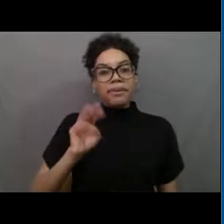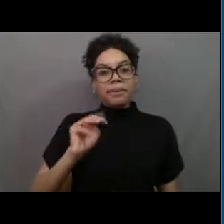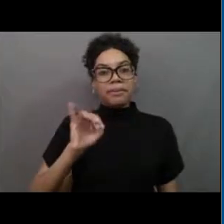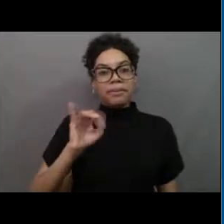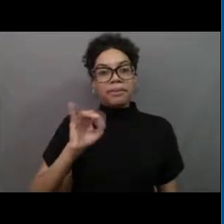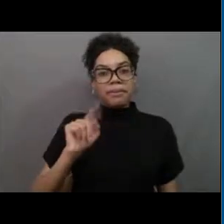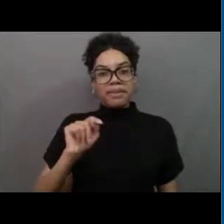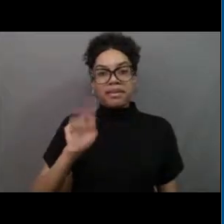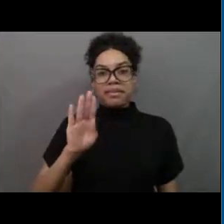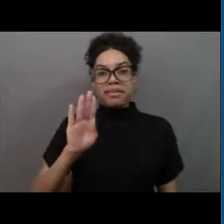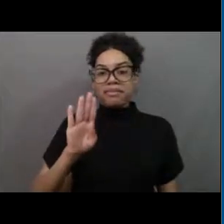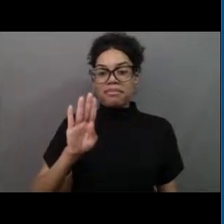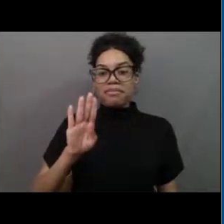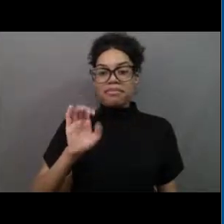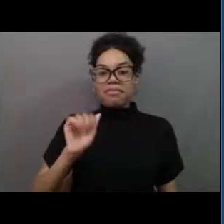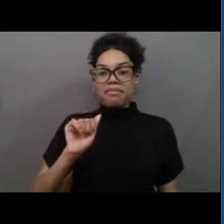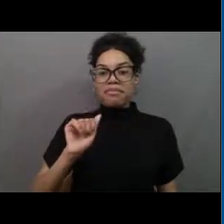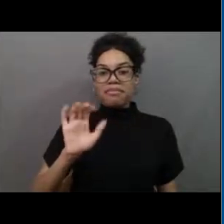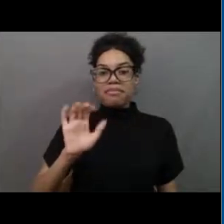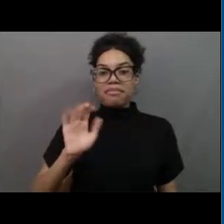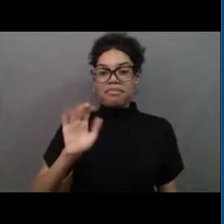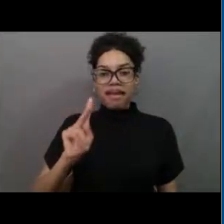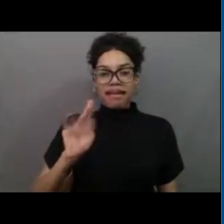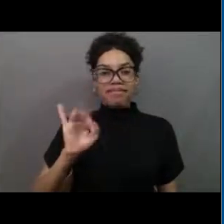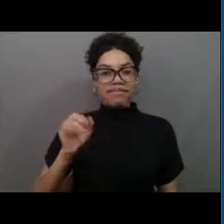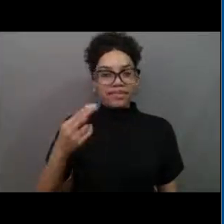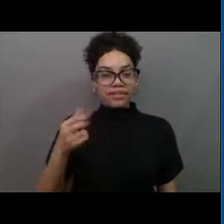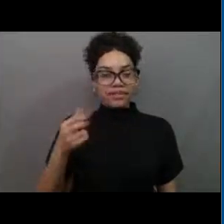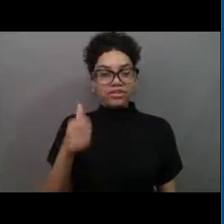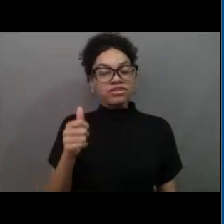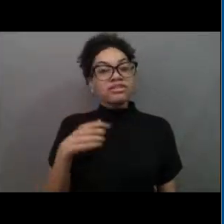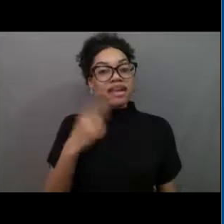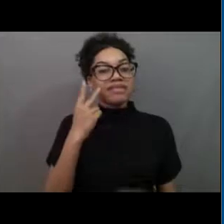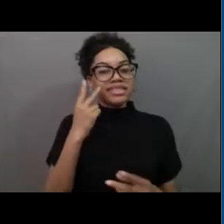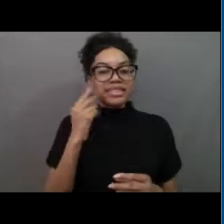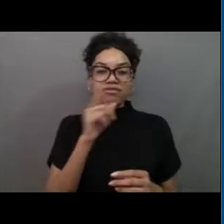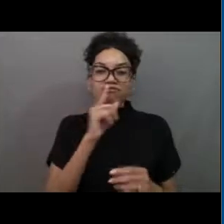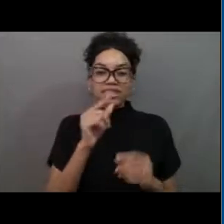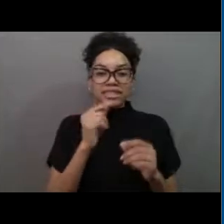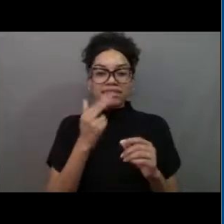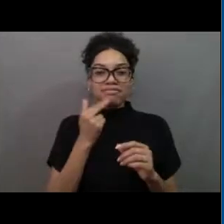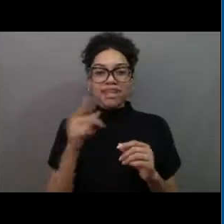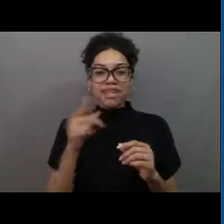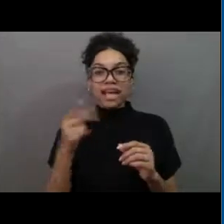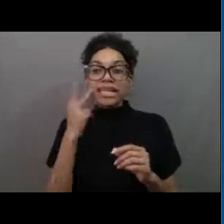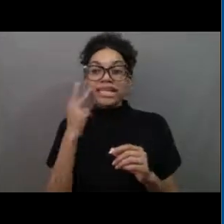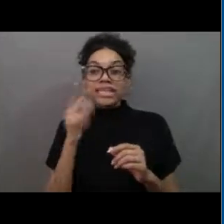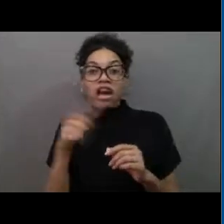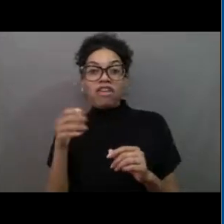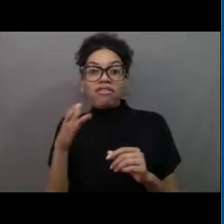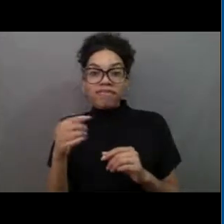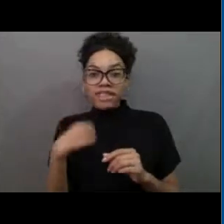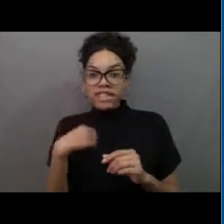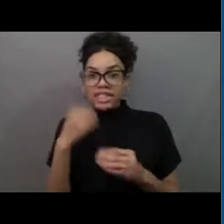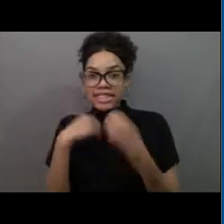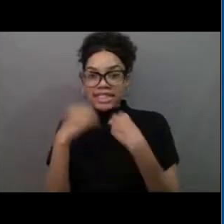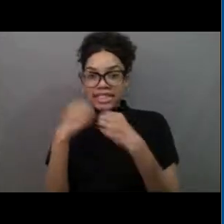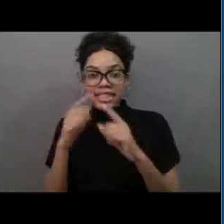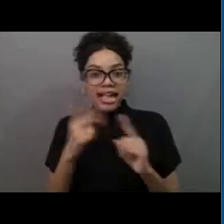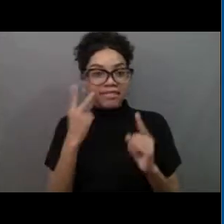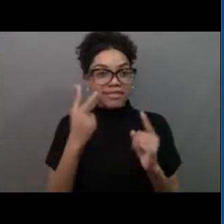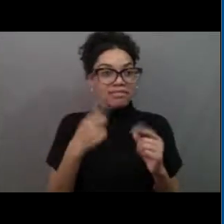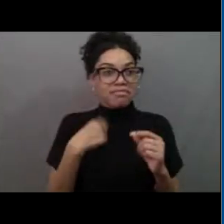bright yellow with red and blue stripes down its side. I've seen it when I've been dissecting other fish, so I know other fish are eating it. I know it lives out there on the reef, but I've not seen one